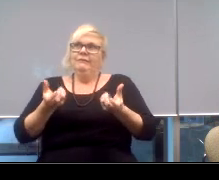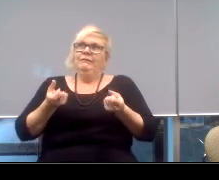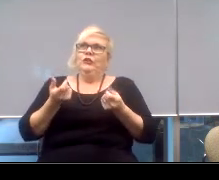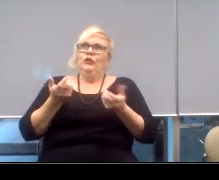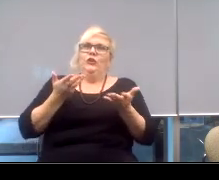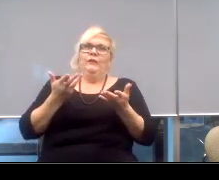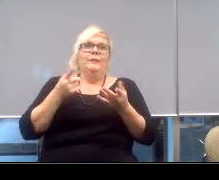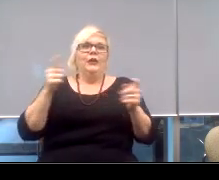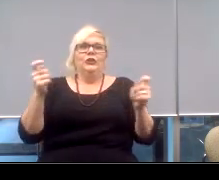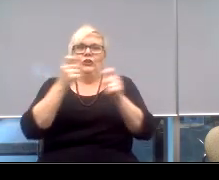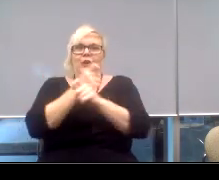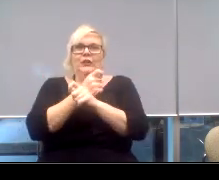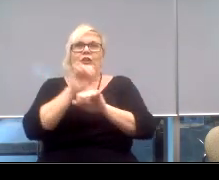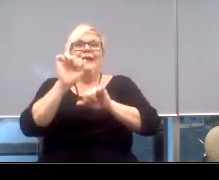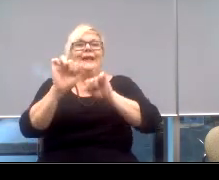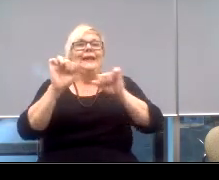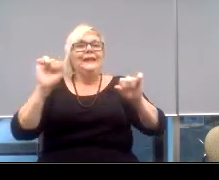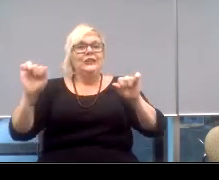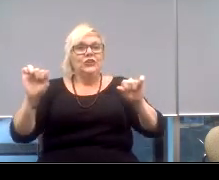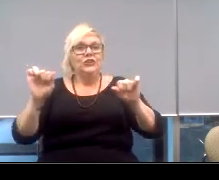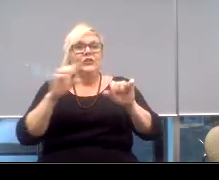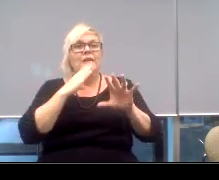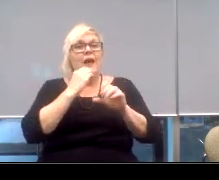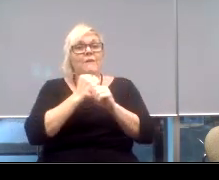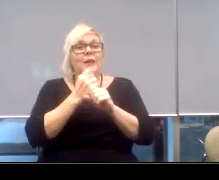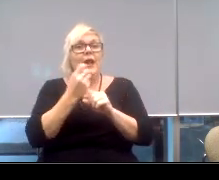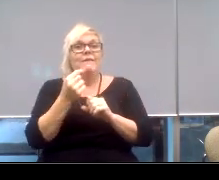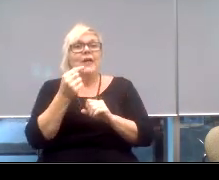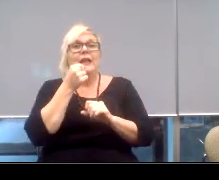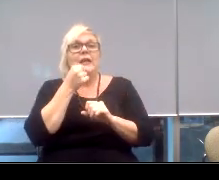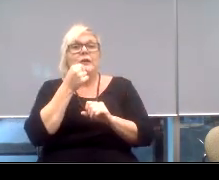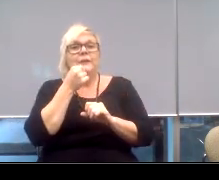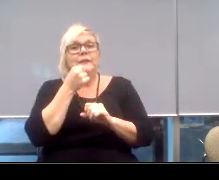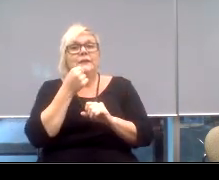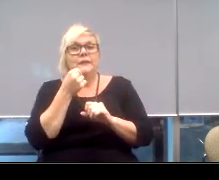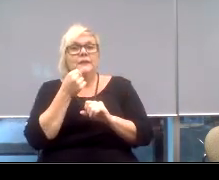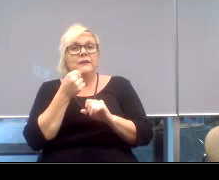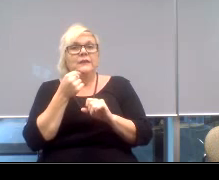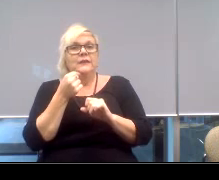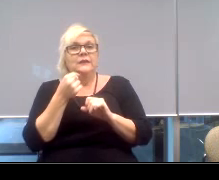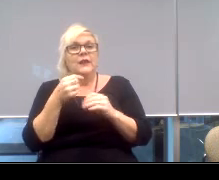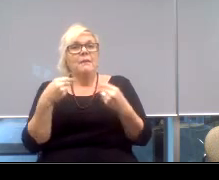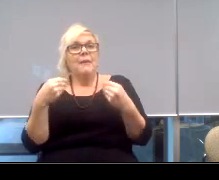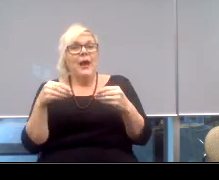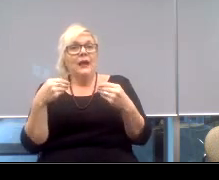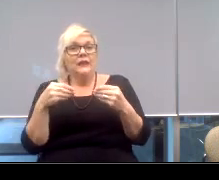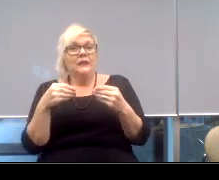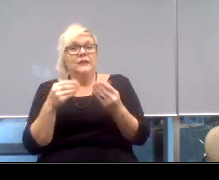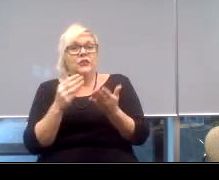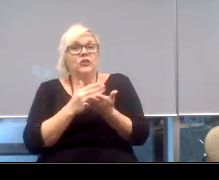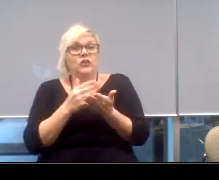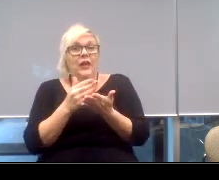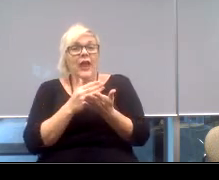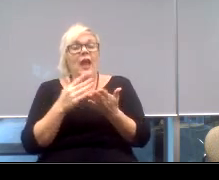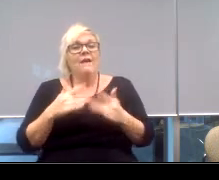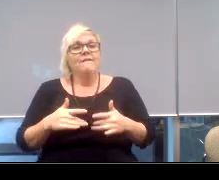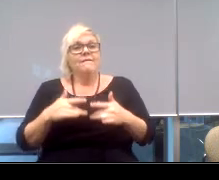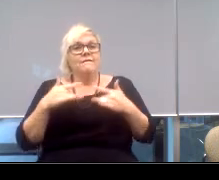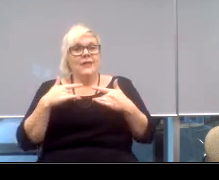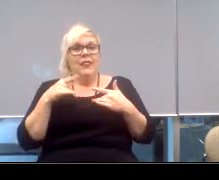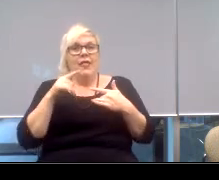non-government organisations each have a tiny proportion of market share. And we expect the NDIS will transform this market